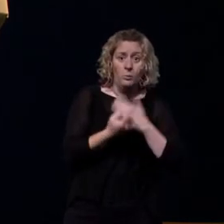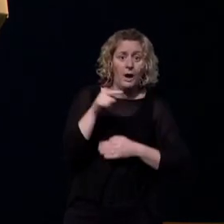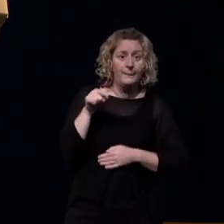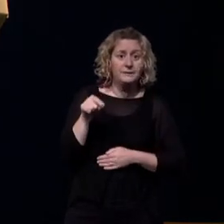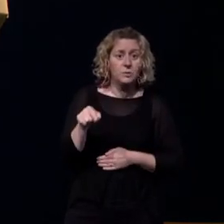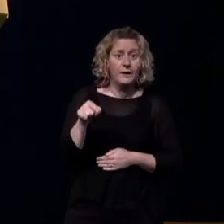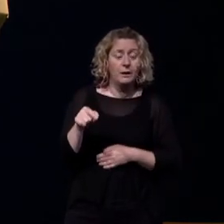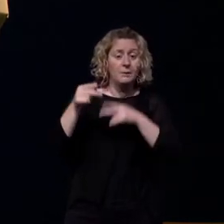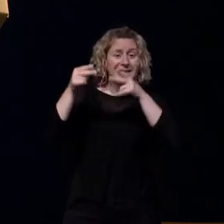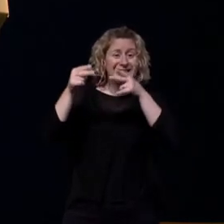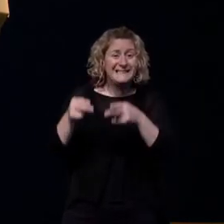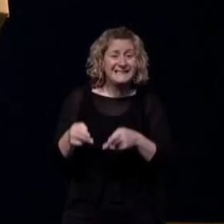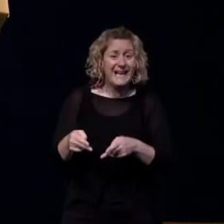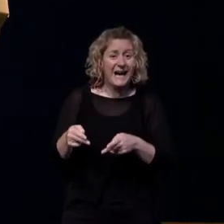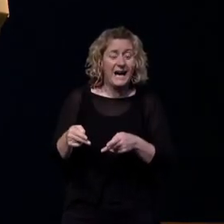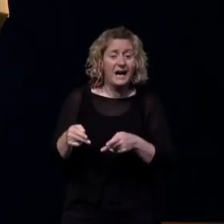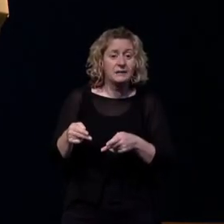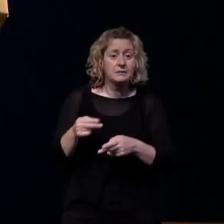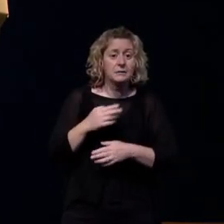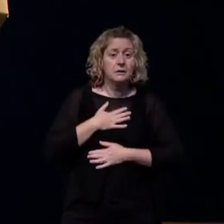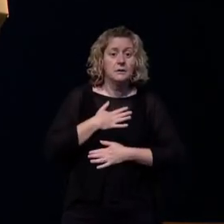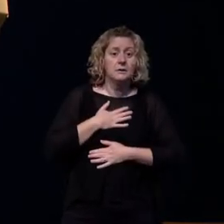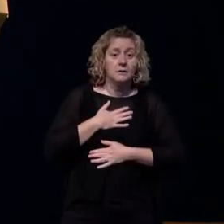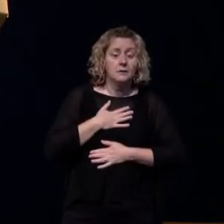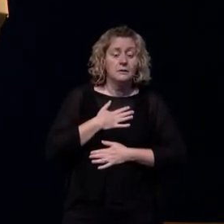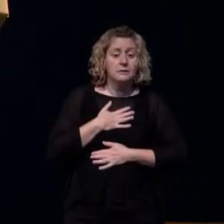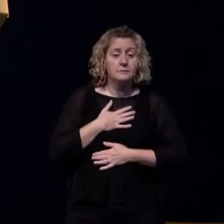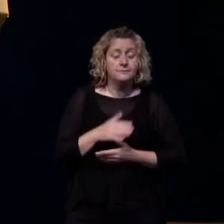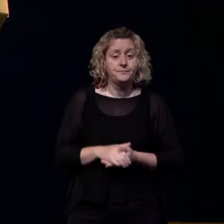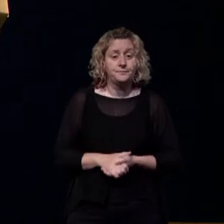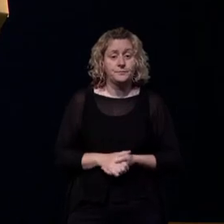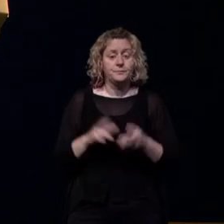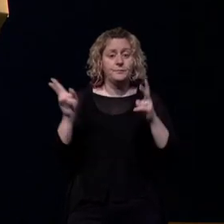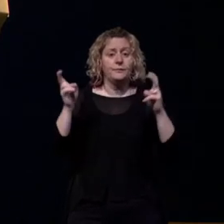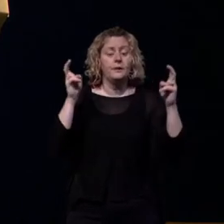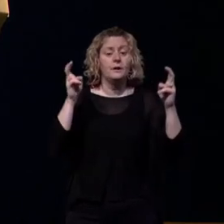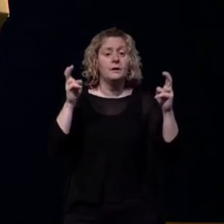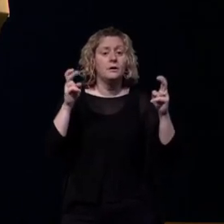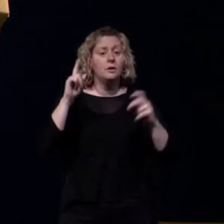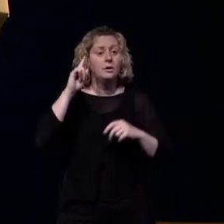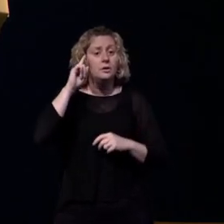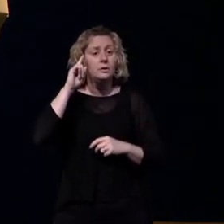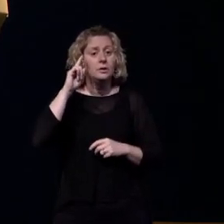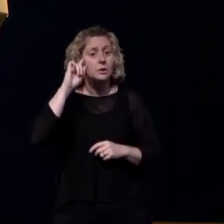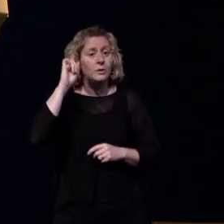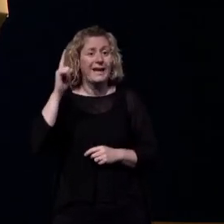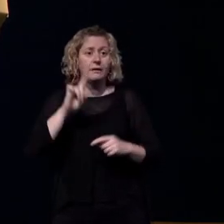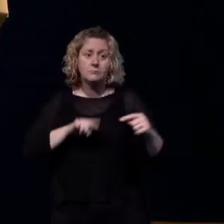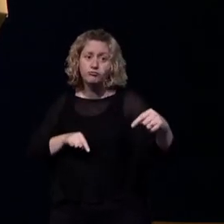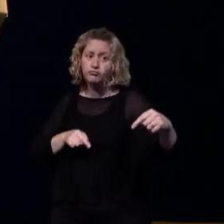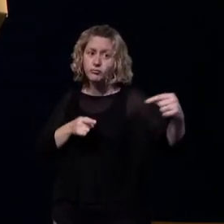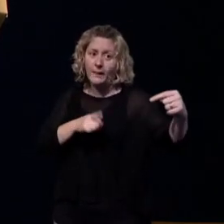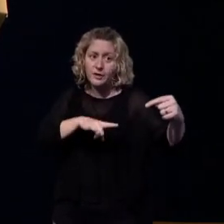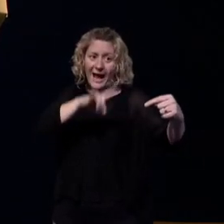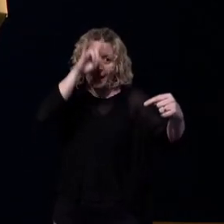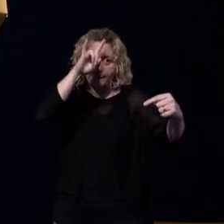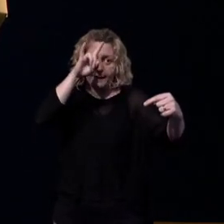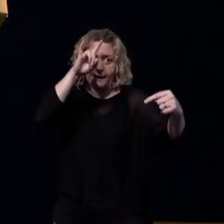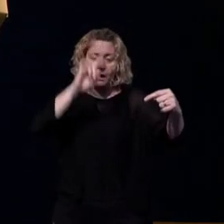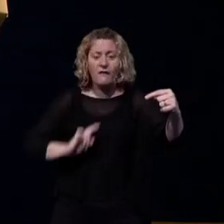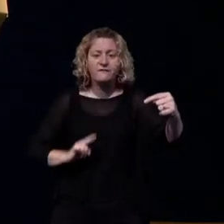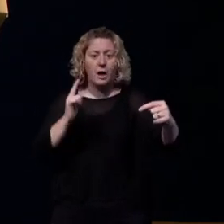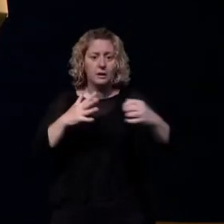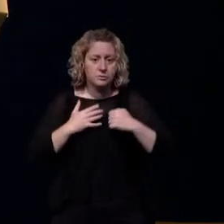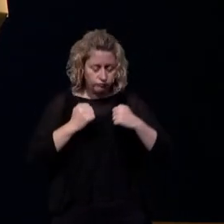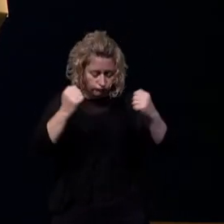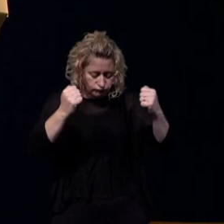13. There are devoted things among you, O Israel. You cannot stand against your enemies until you remove them. And we learn, verse 14,